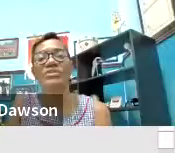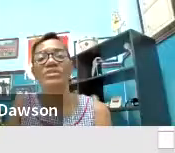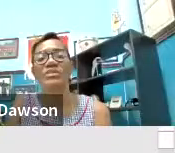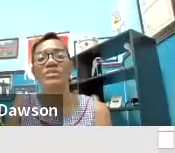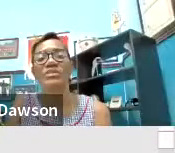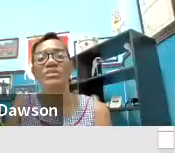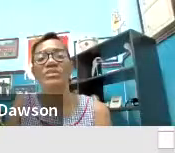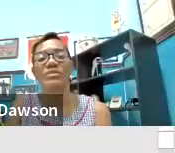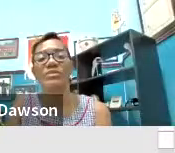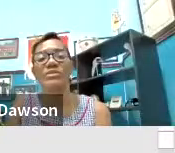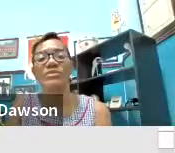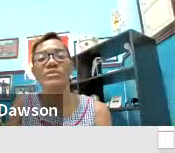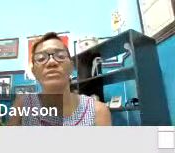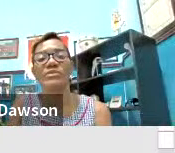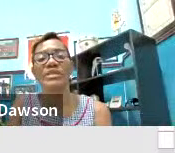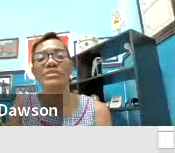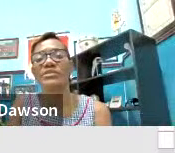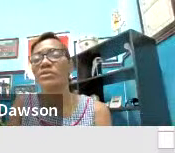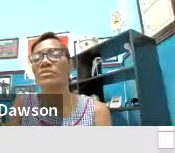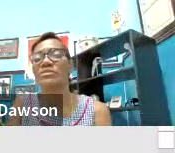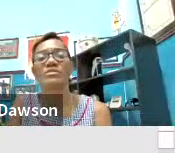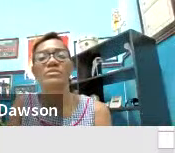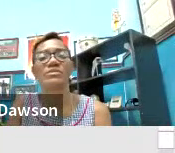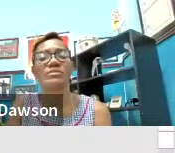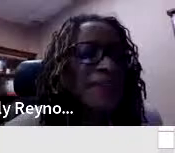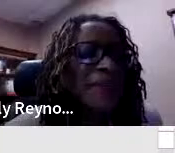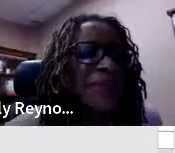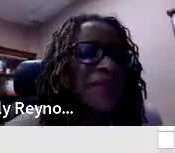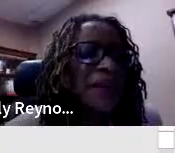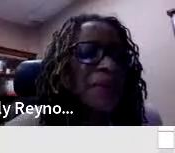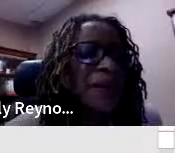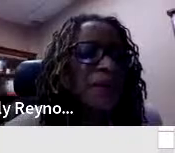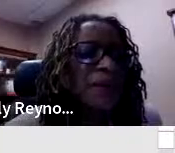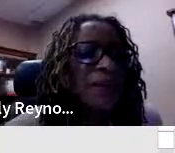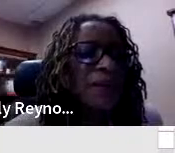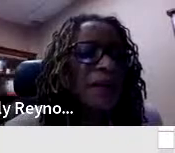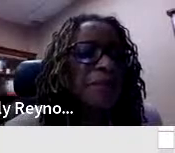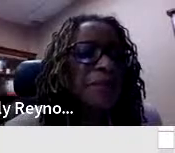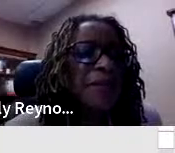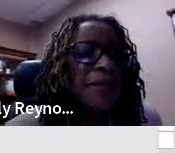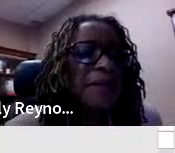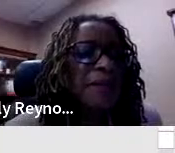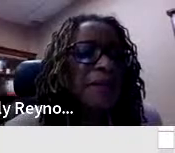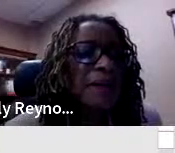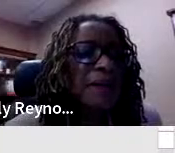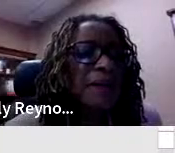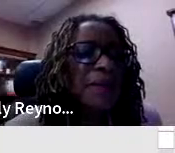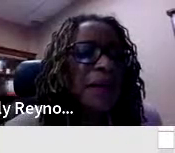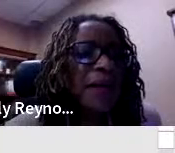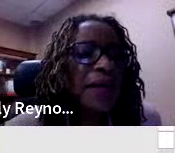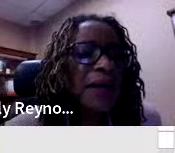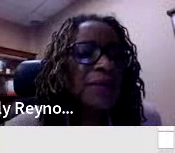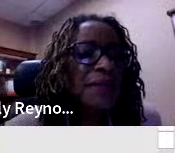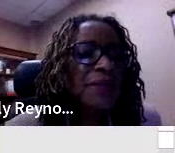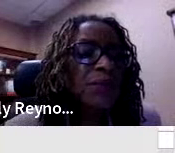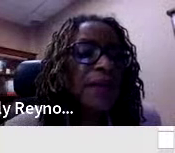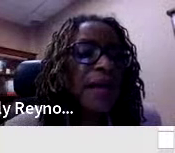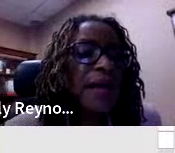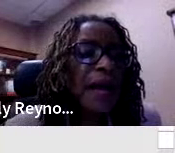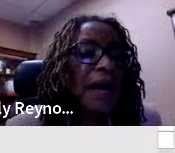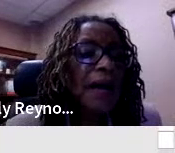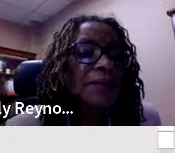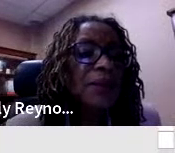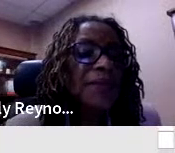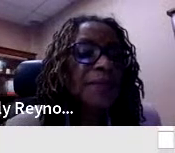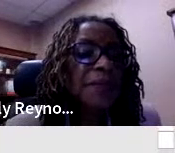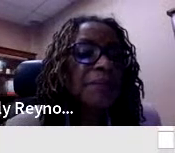I usually don't allow. I usually don't use that at all. Oh, it says something about media. I can't read it too